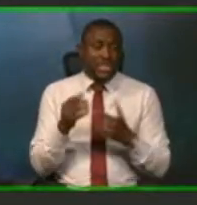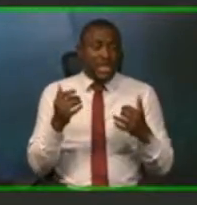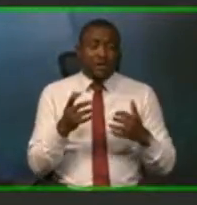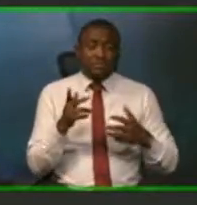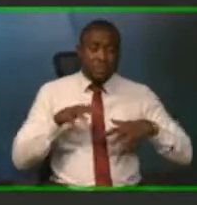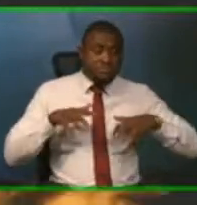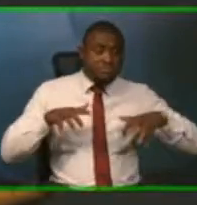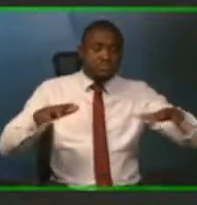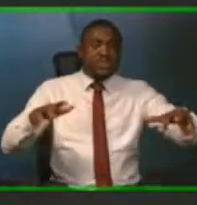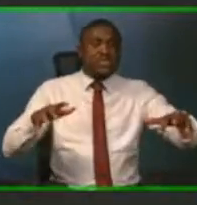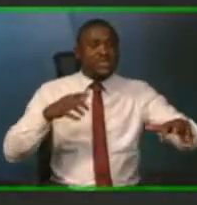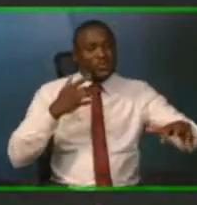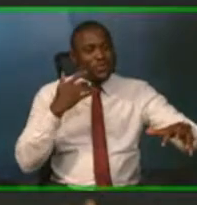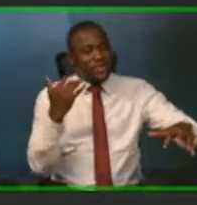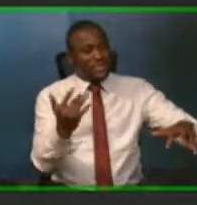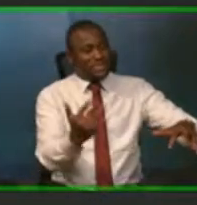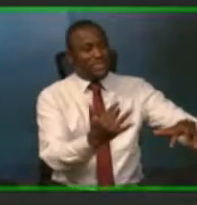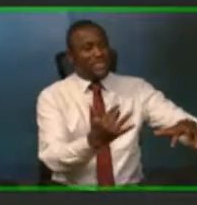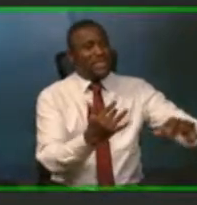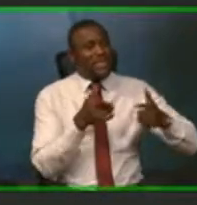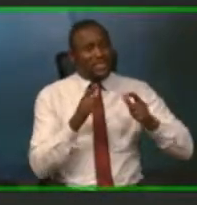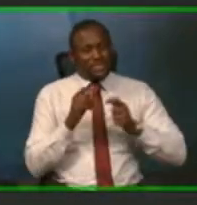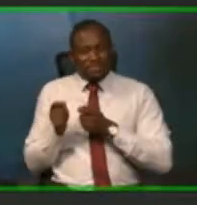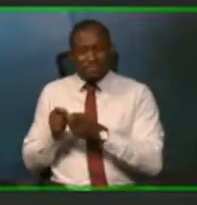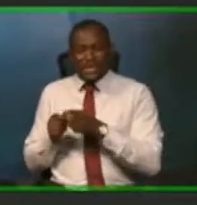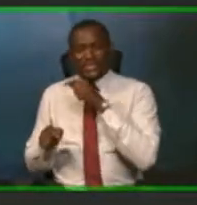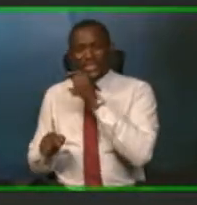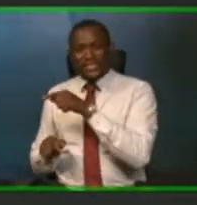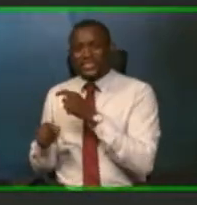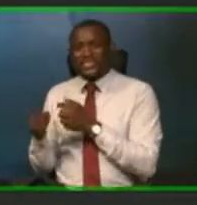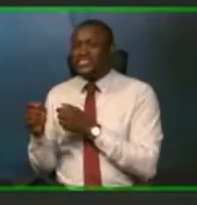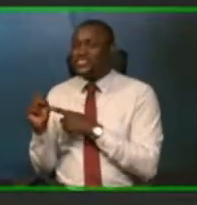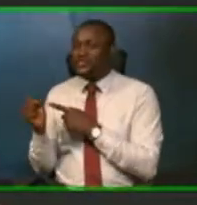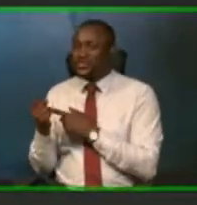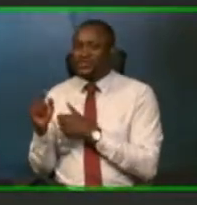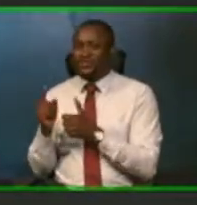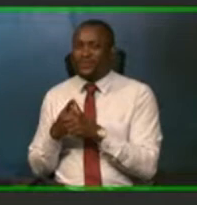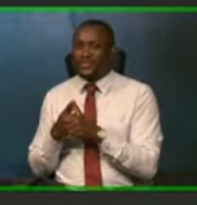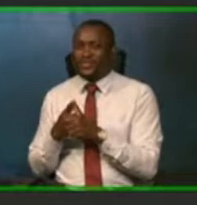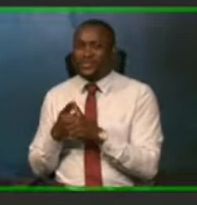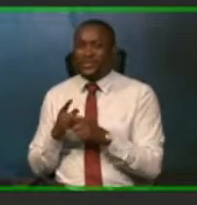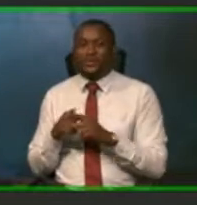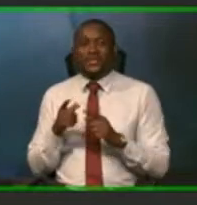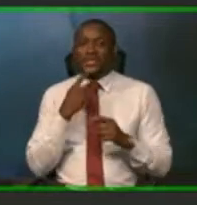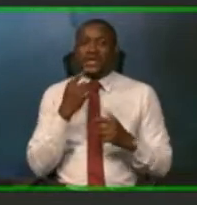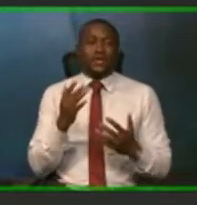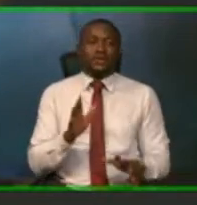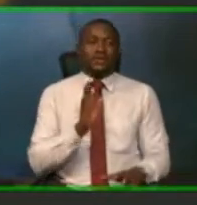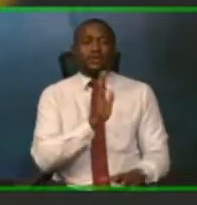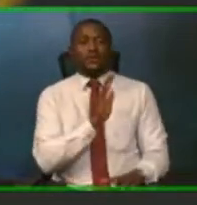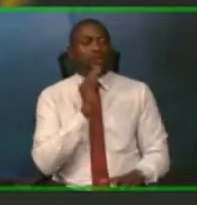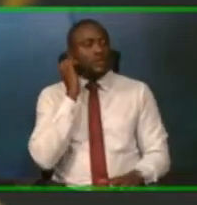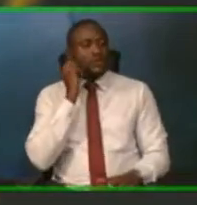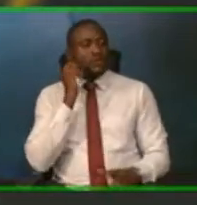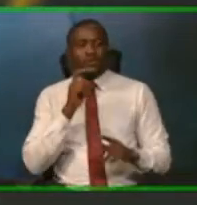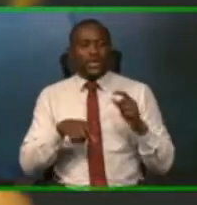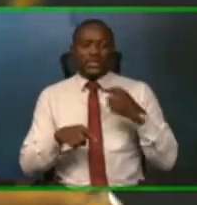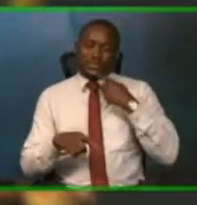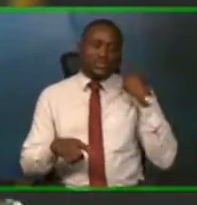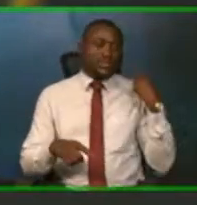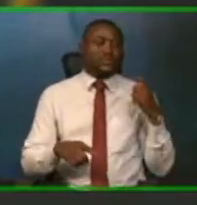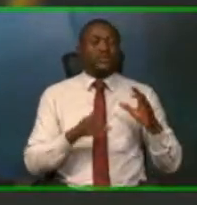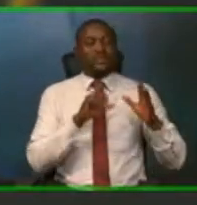you are doing and manage a situation here. But they said, listen, we are not going to be distracted. We will set